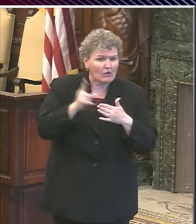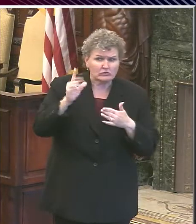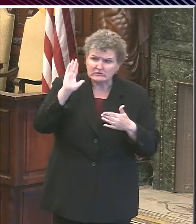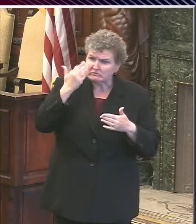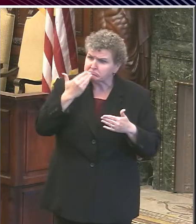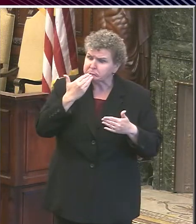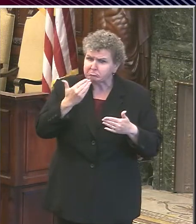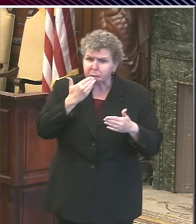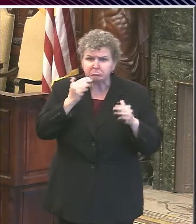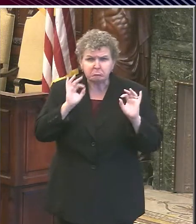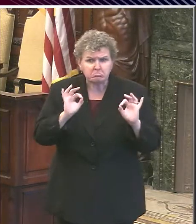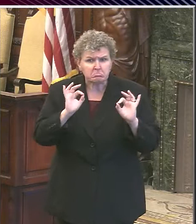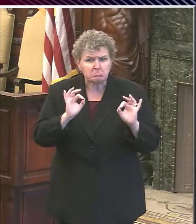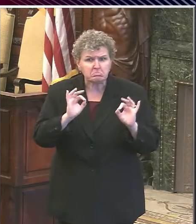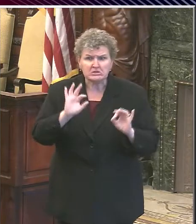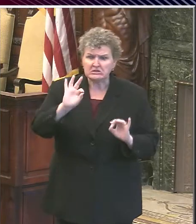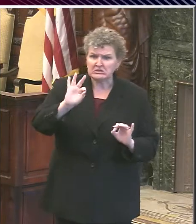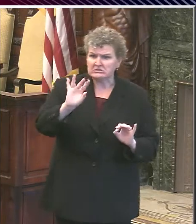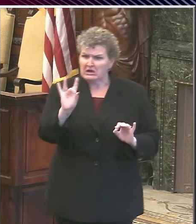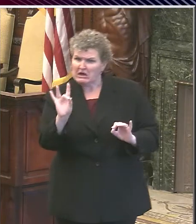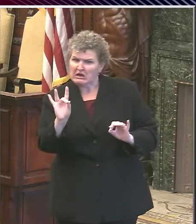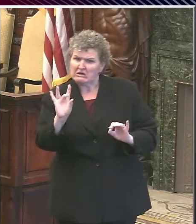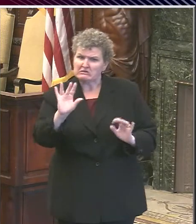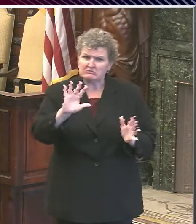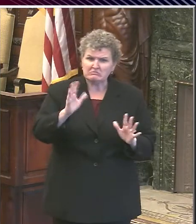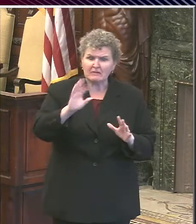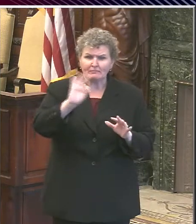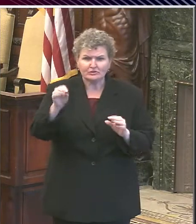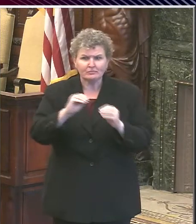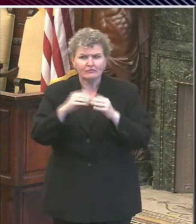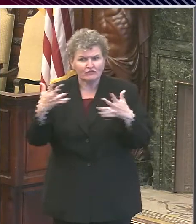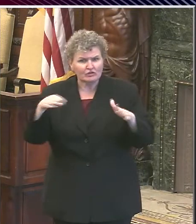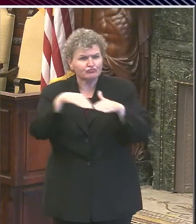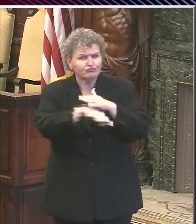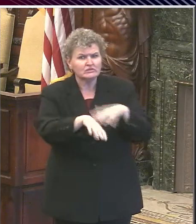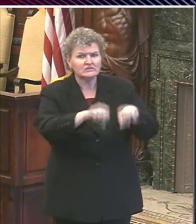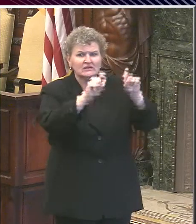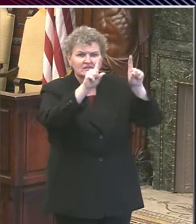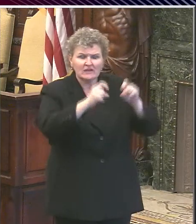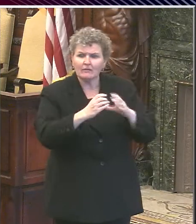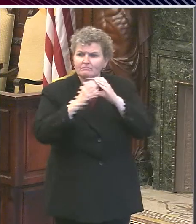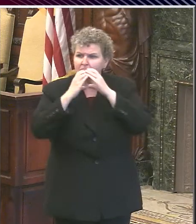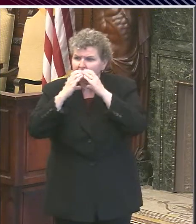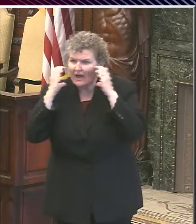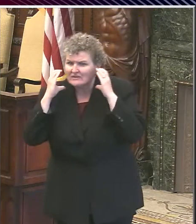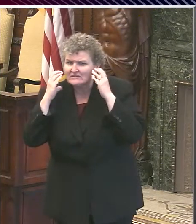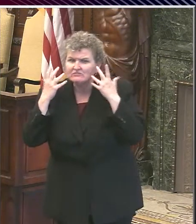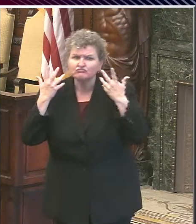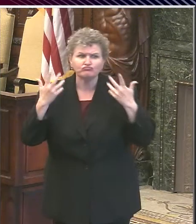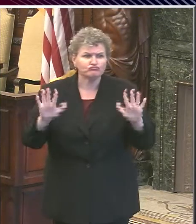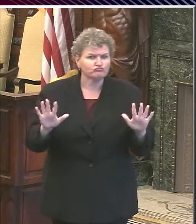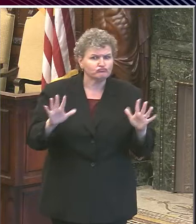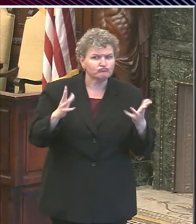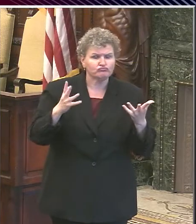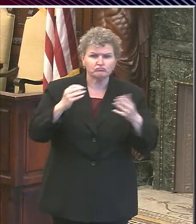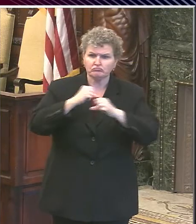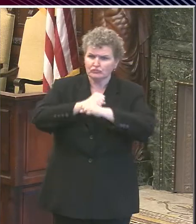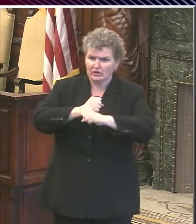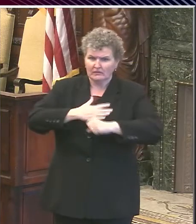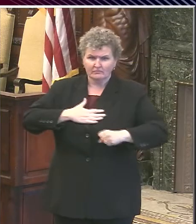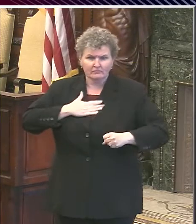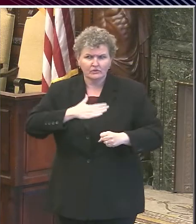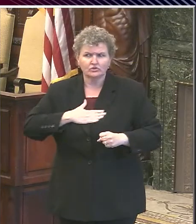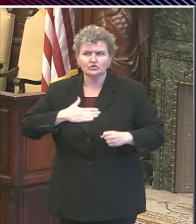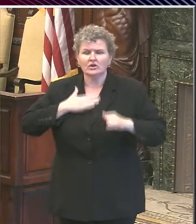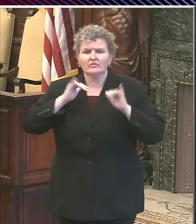observed leaving retail stores are wearing masks. That 90% level is a high enough level clearly to be protective, and we're pleased with that. We want that number to stay